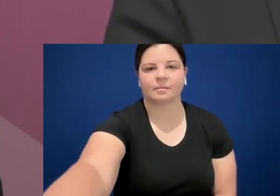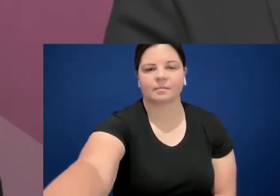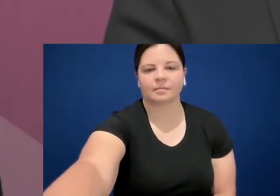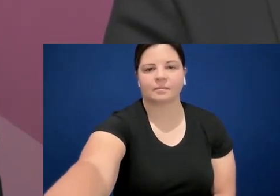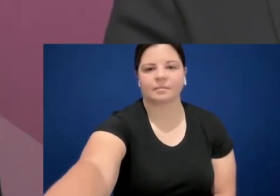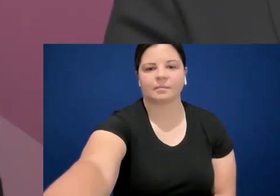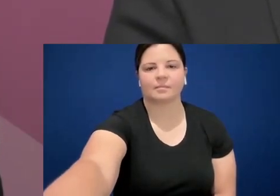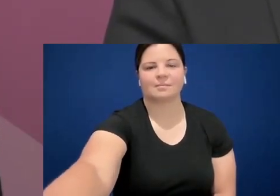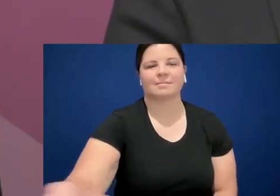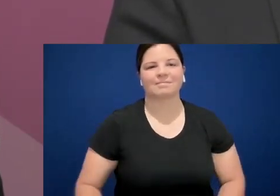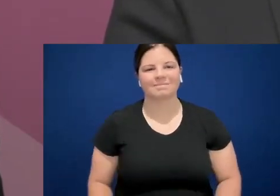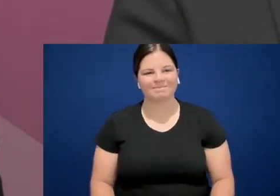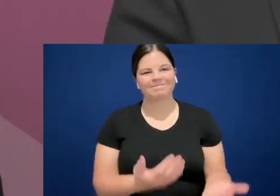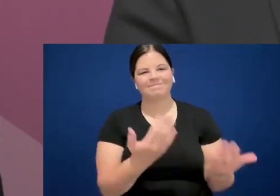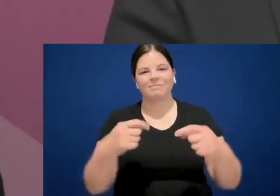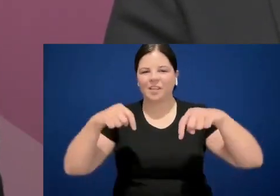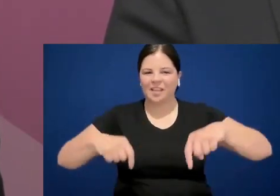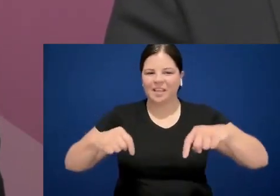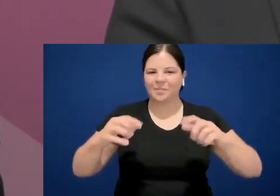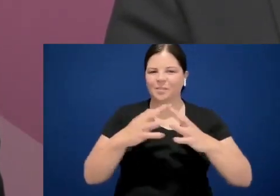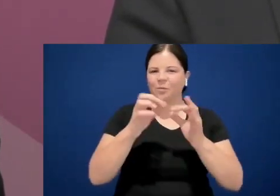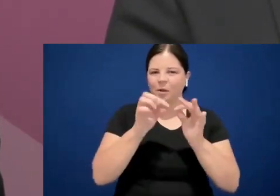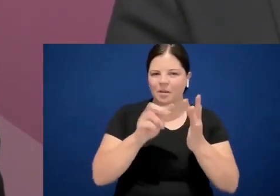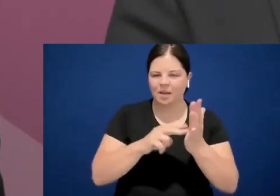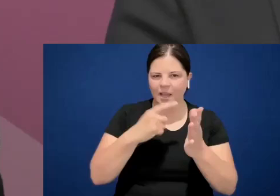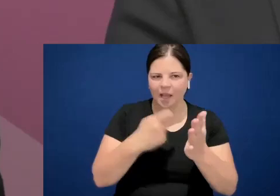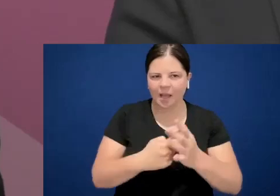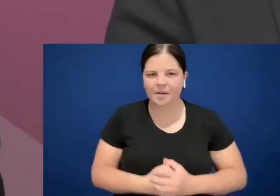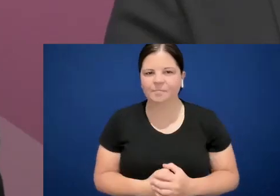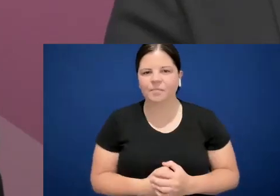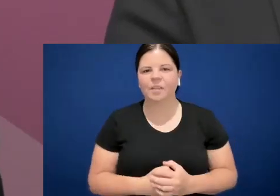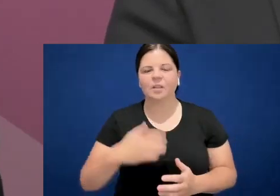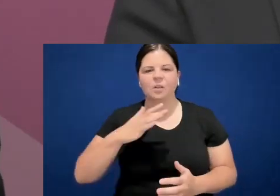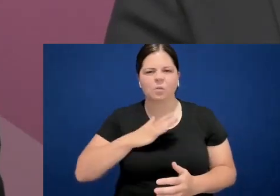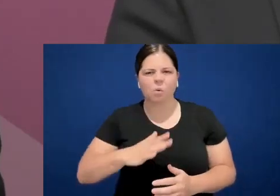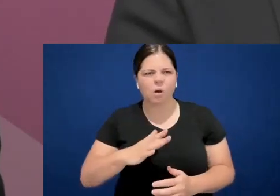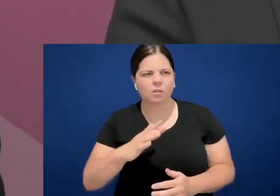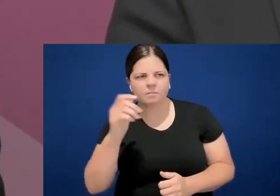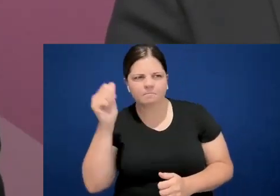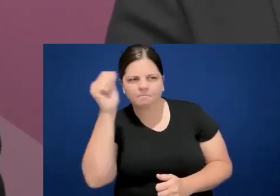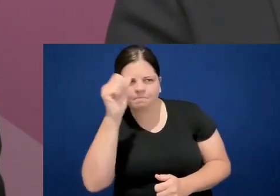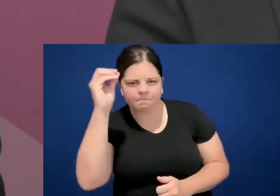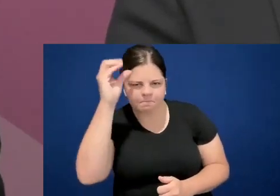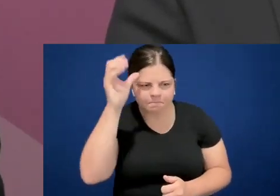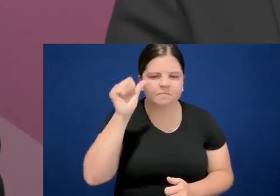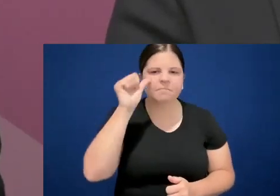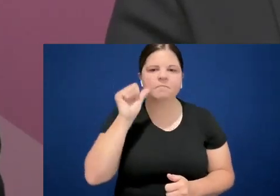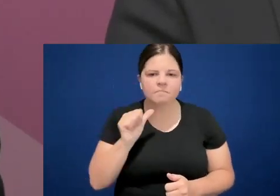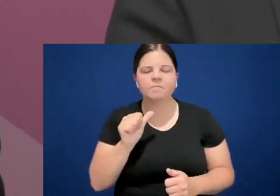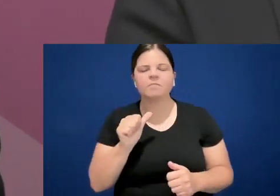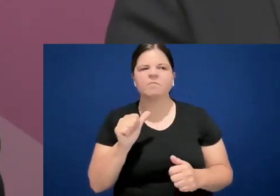for our webinar, From Insight to Action, Intelligence-Based Corruption Prevention, to mark International Anti-Corruption